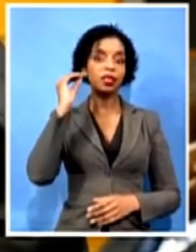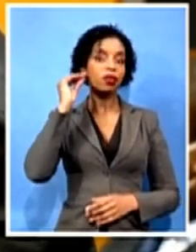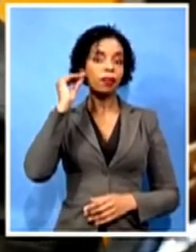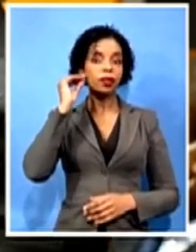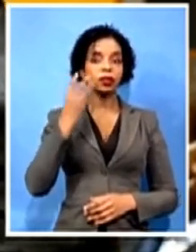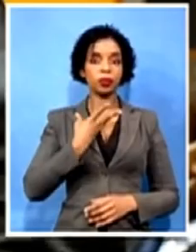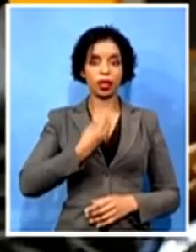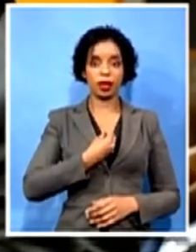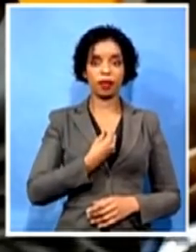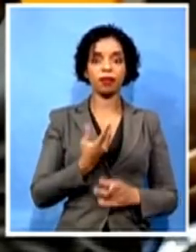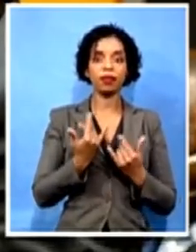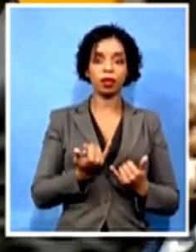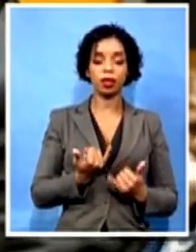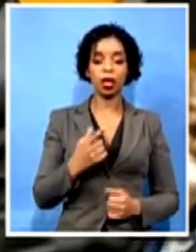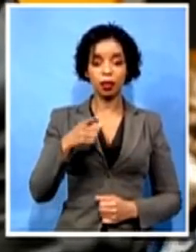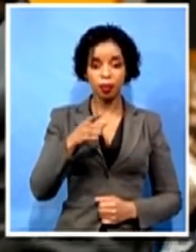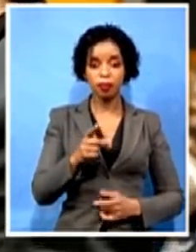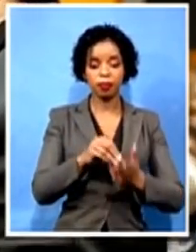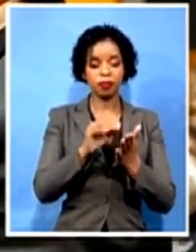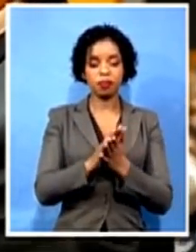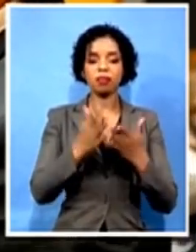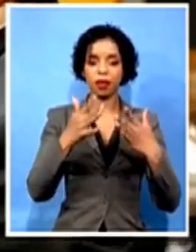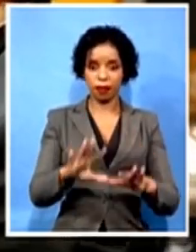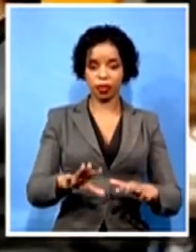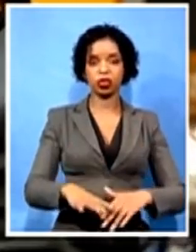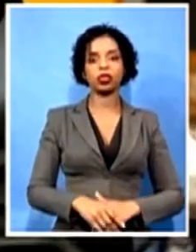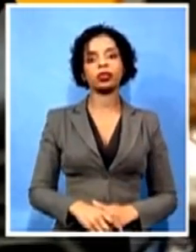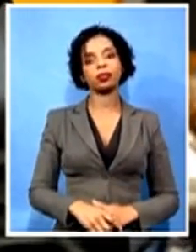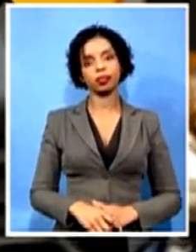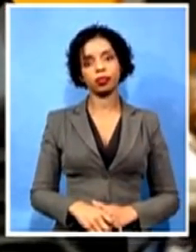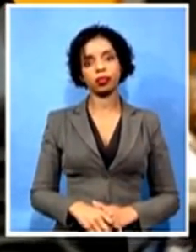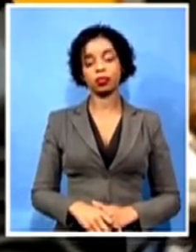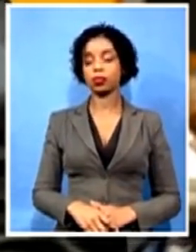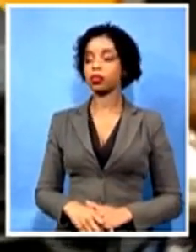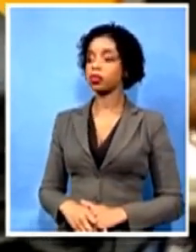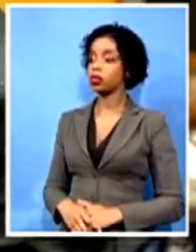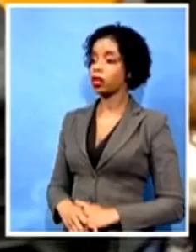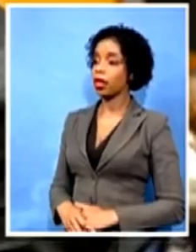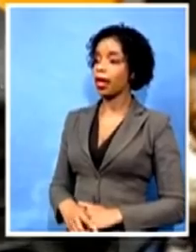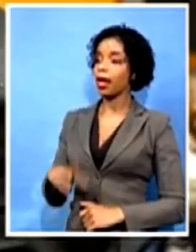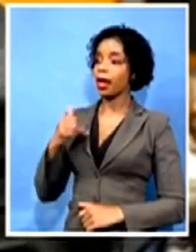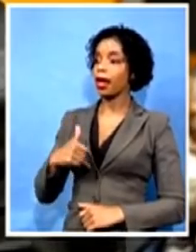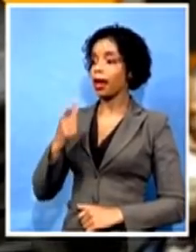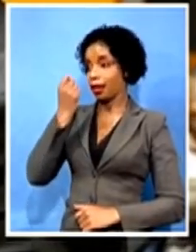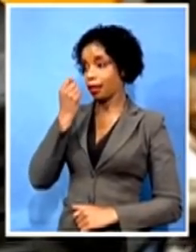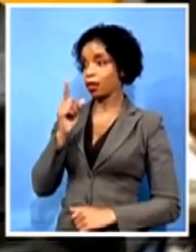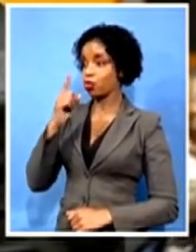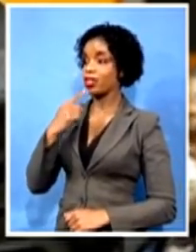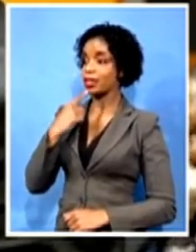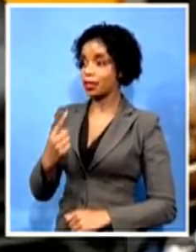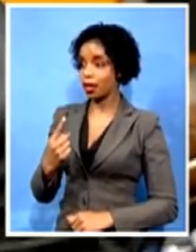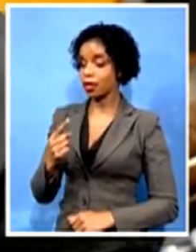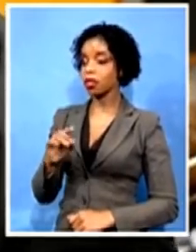Thank you. Because and of the pending I understand from you that your application will take the format of an affidavit. An affidavit, correct. Thank you.